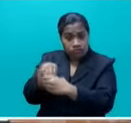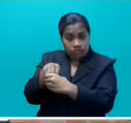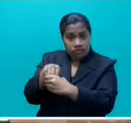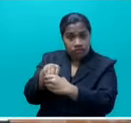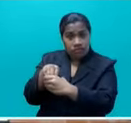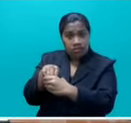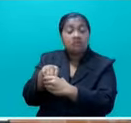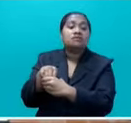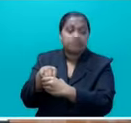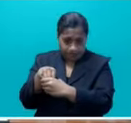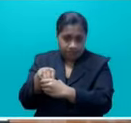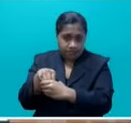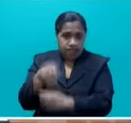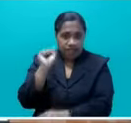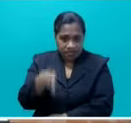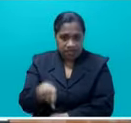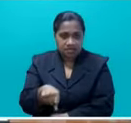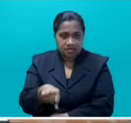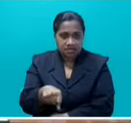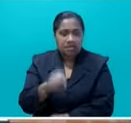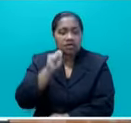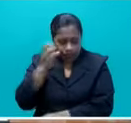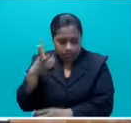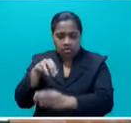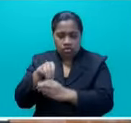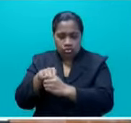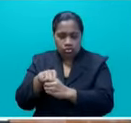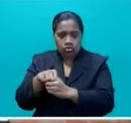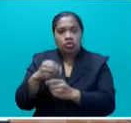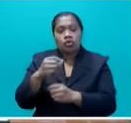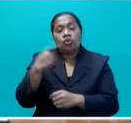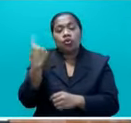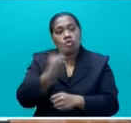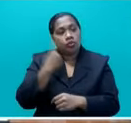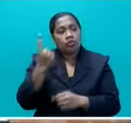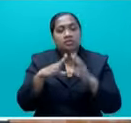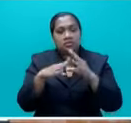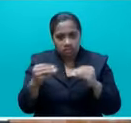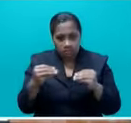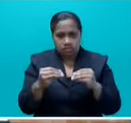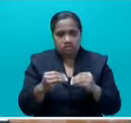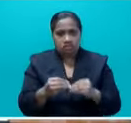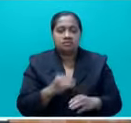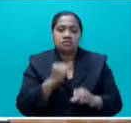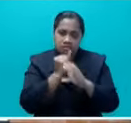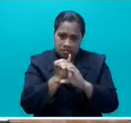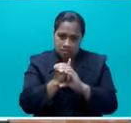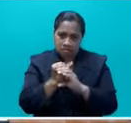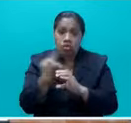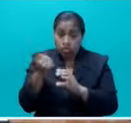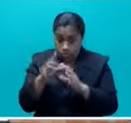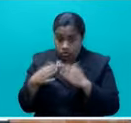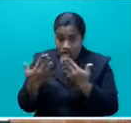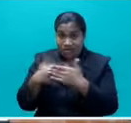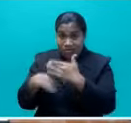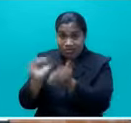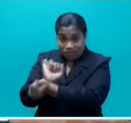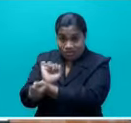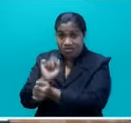include those people who are sexual offenders, yes. Those who are currently? Yes. Yes. Yes, sir. The yes,